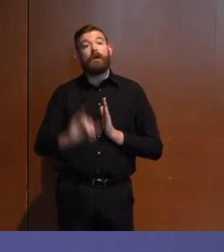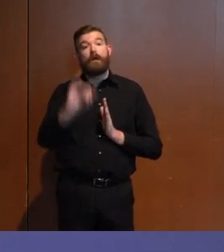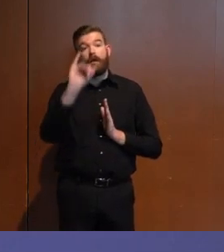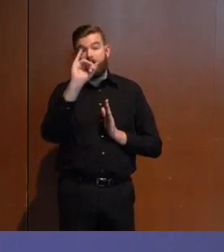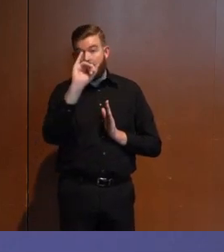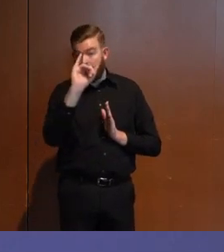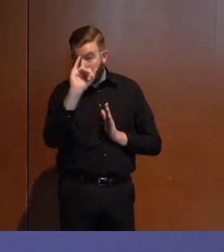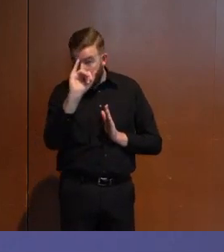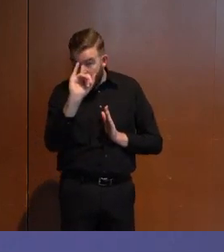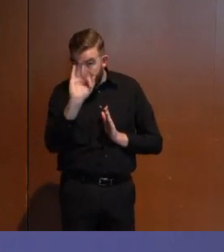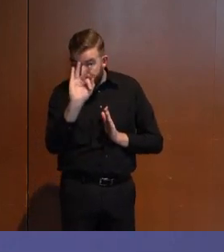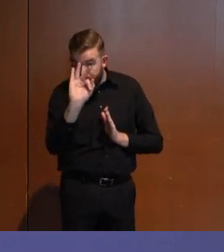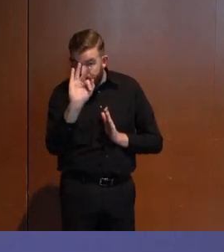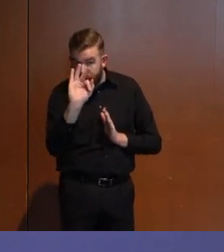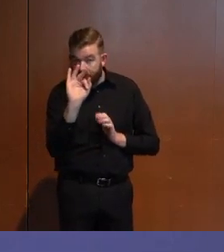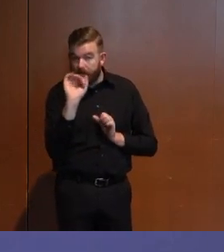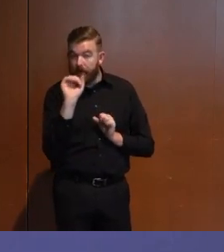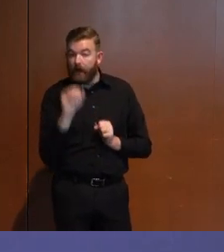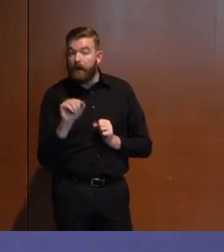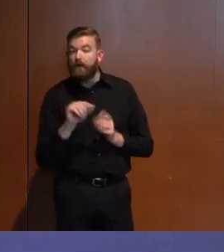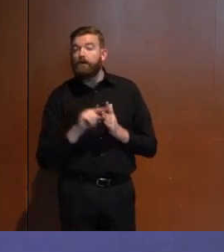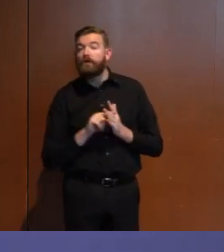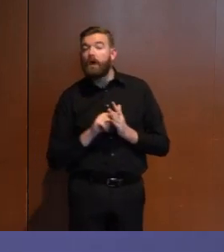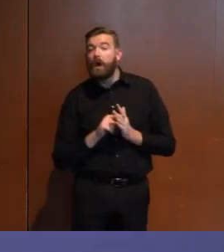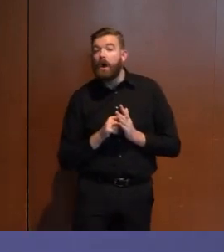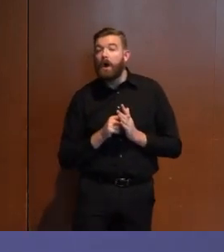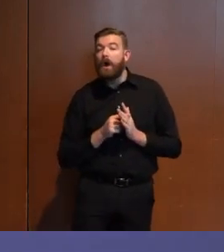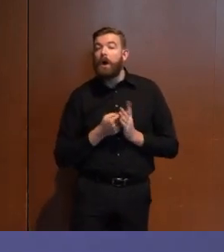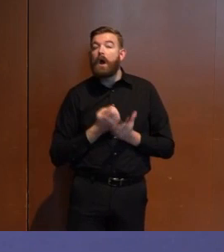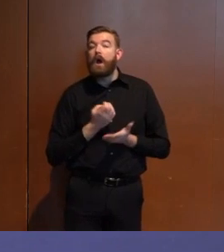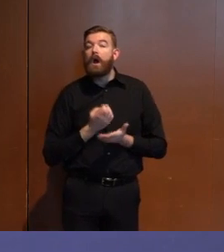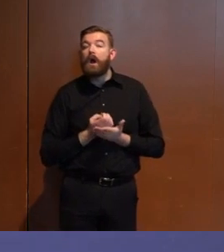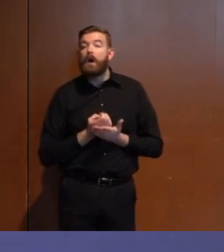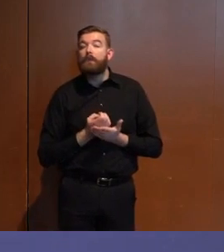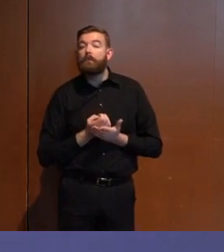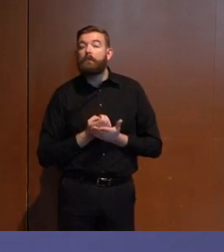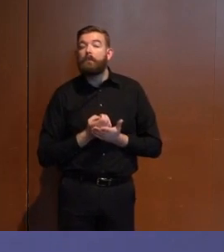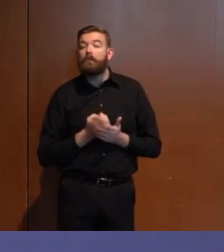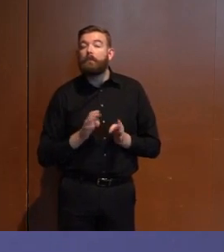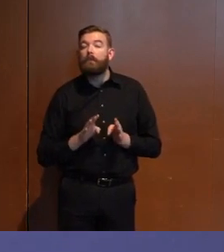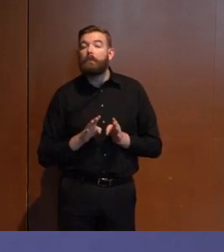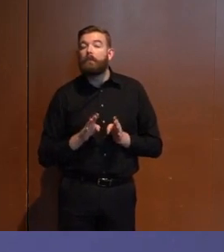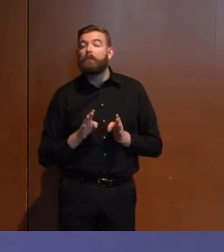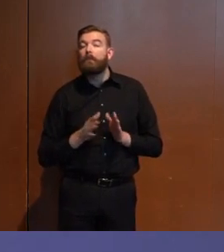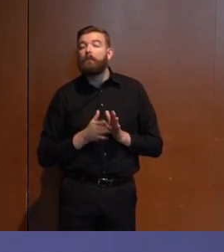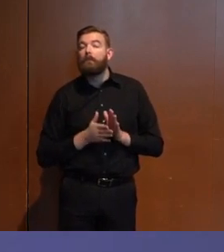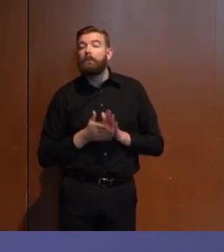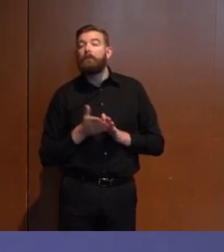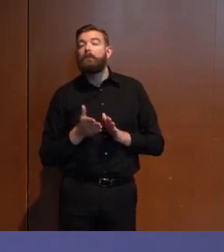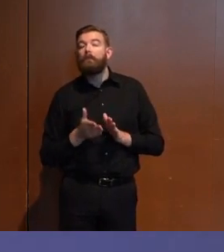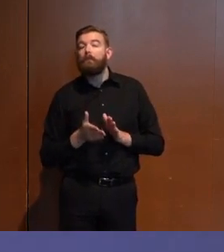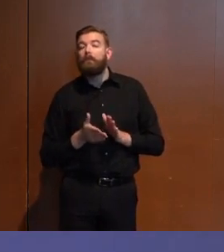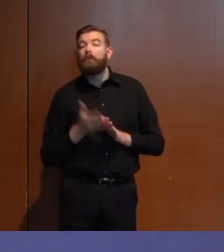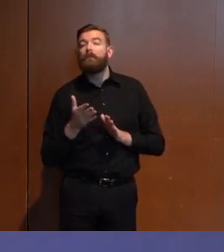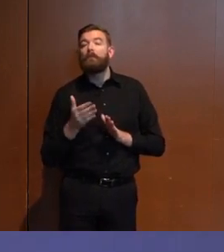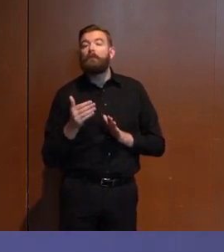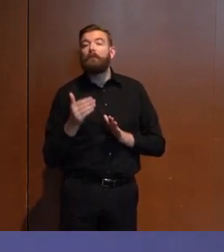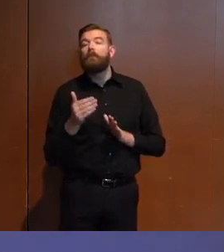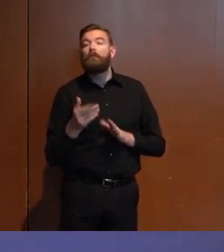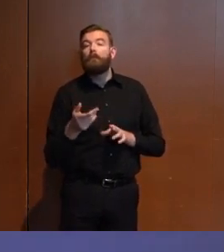gradually open our economy and society back up at some point that's not too far down the road. There'll be nothing to give me